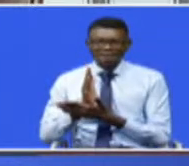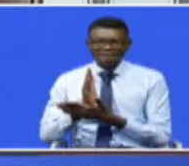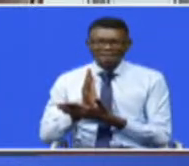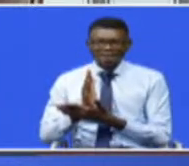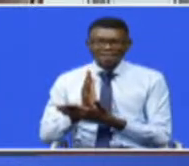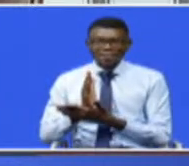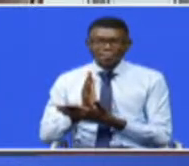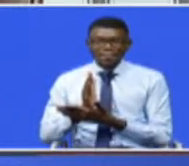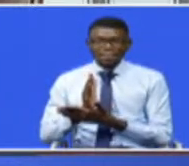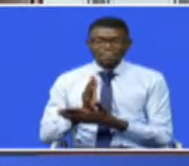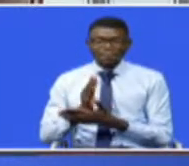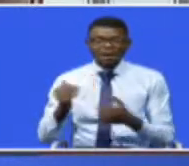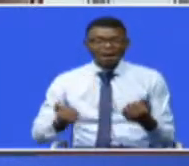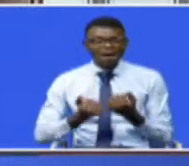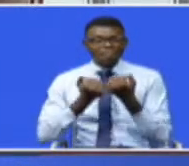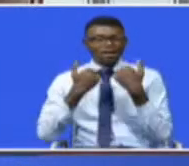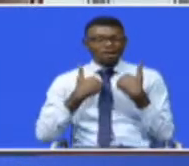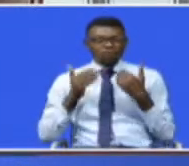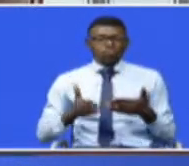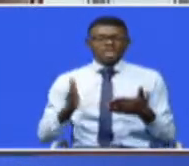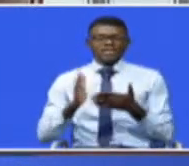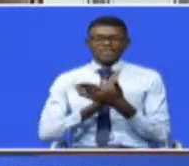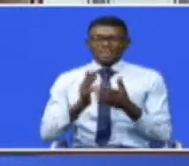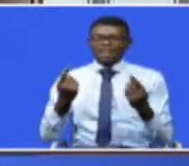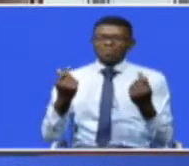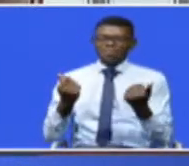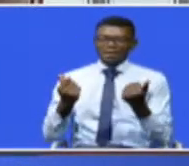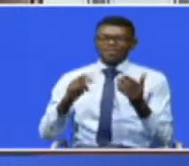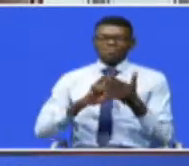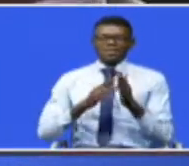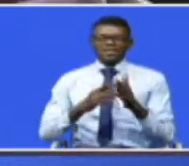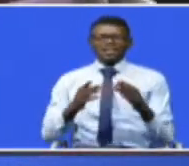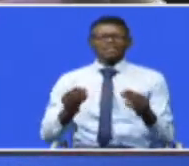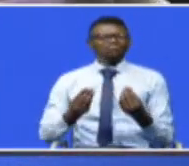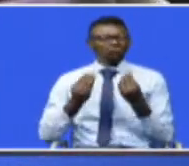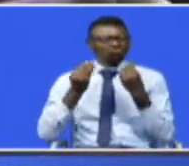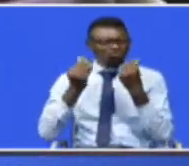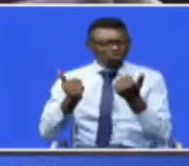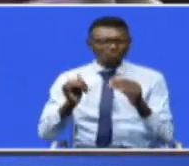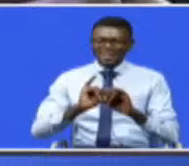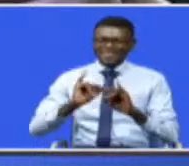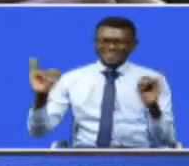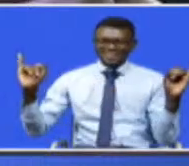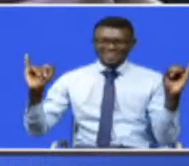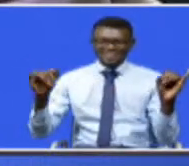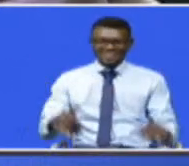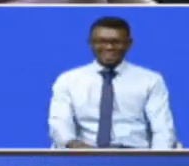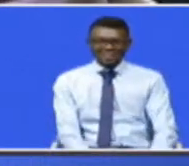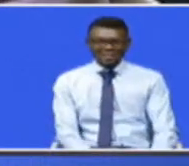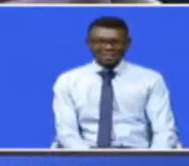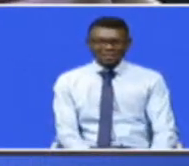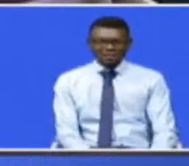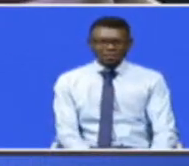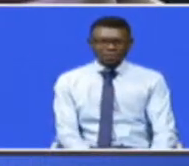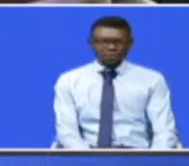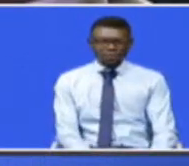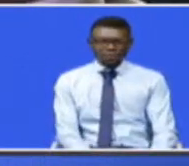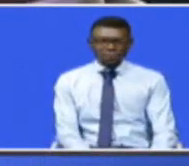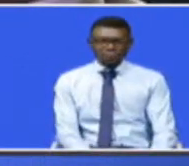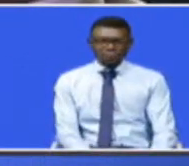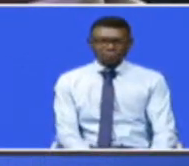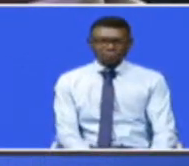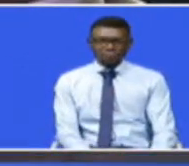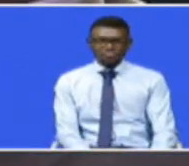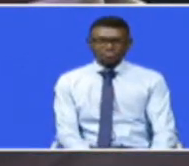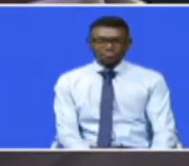when we come up with that formula, we shall blow the white smoke. Patrick Amimo, KTN News.